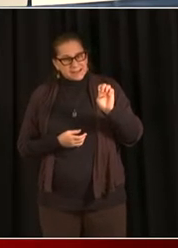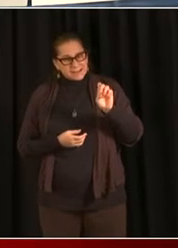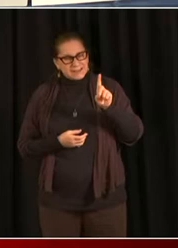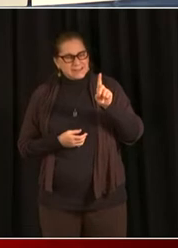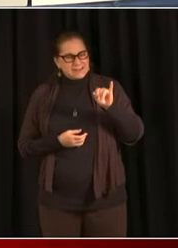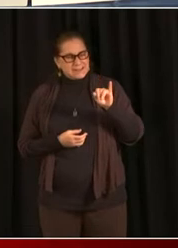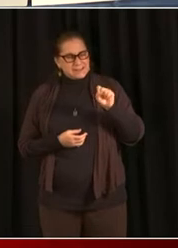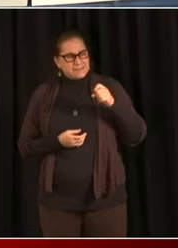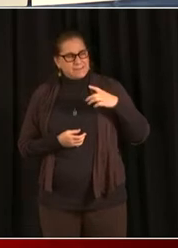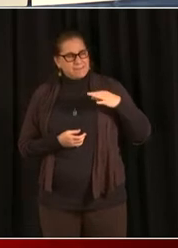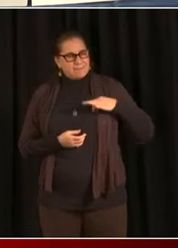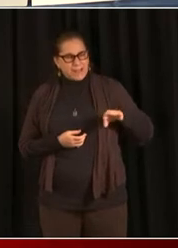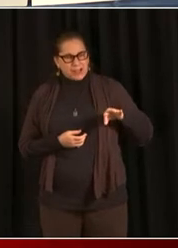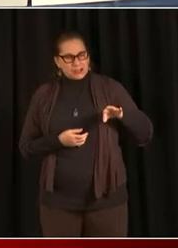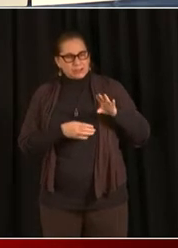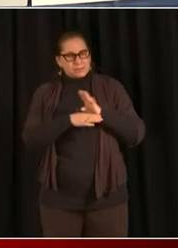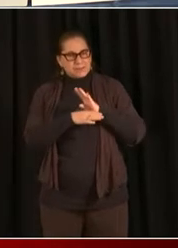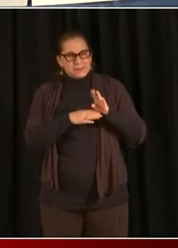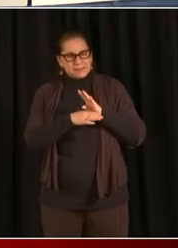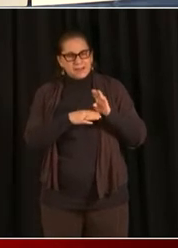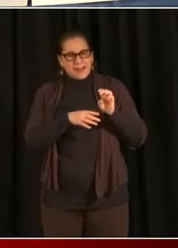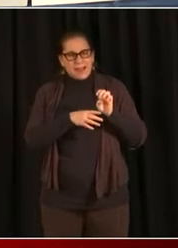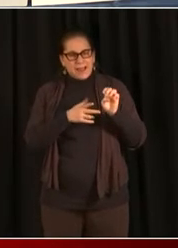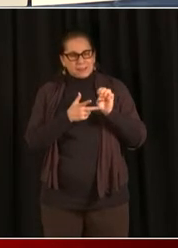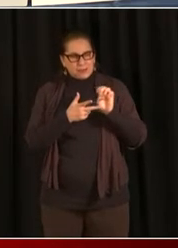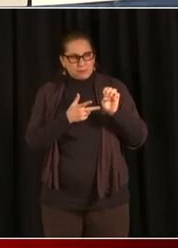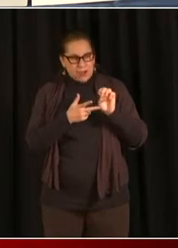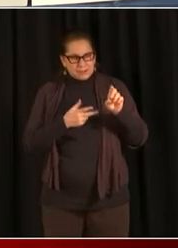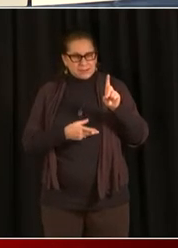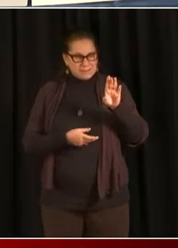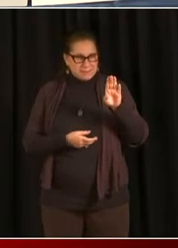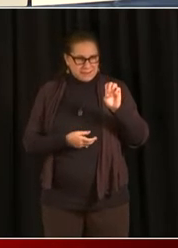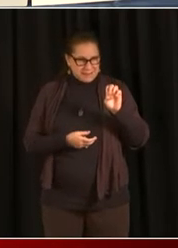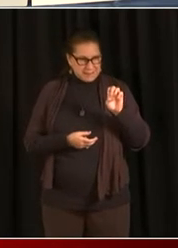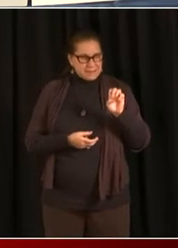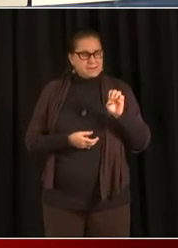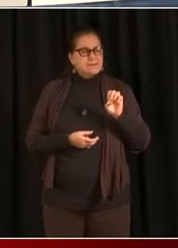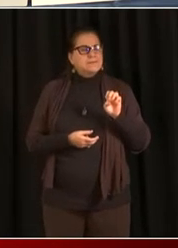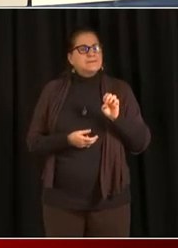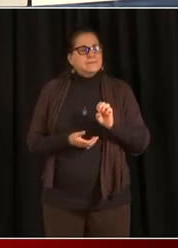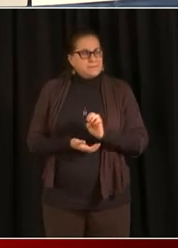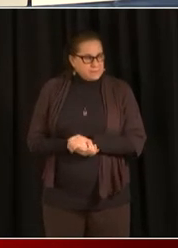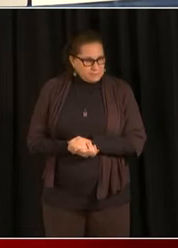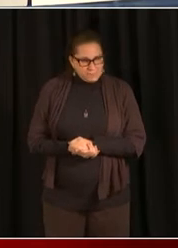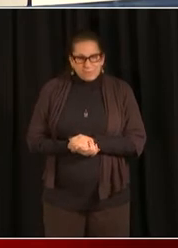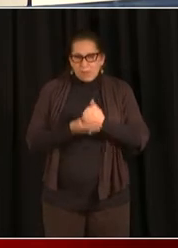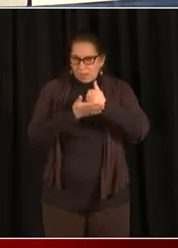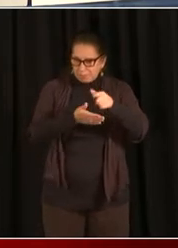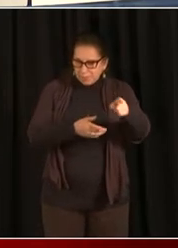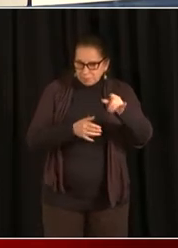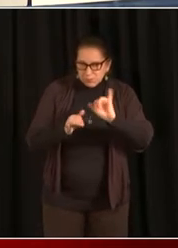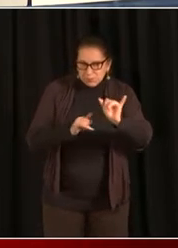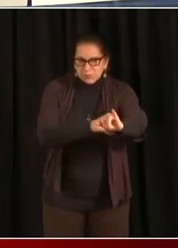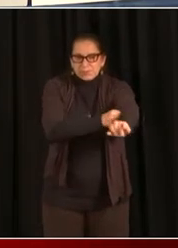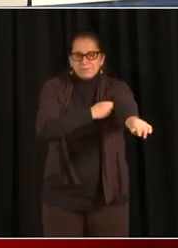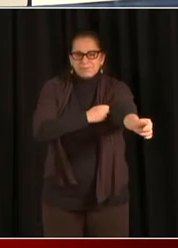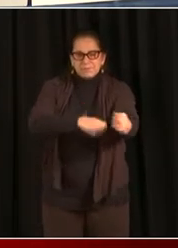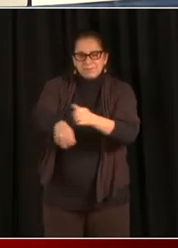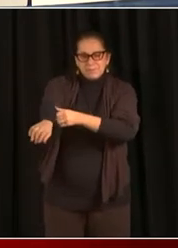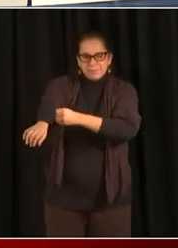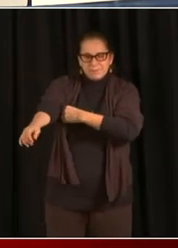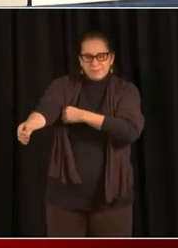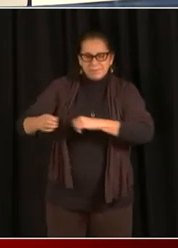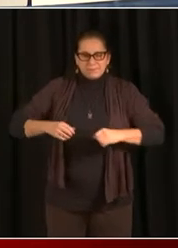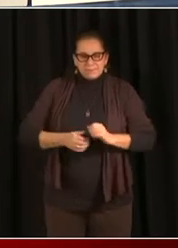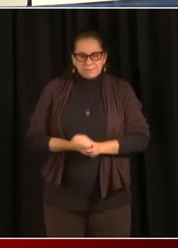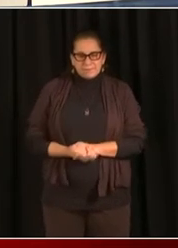excited that that is a part of this particular application, and you will see, I think you saw that in the other applications as well. And so that is something that